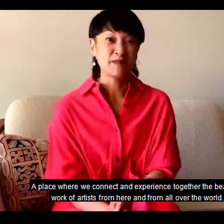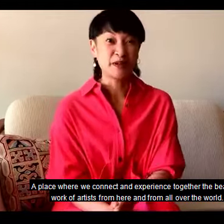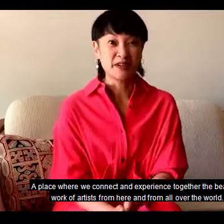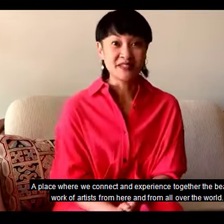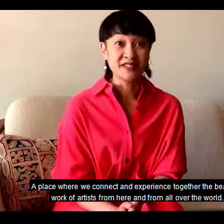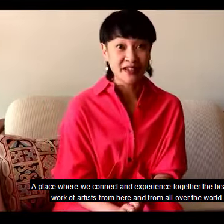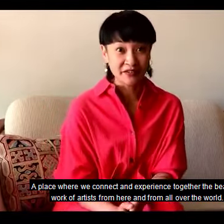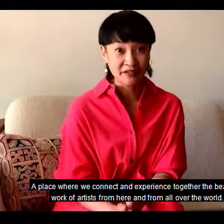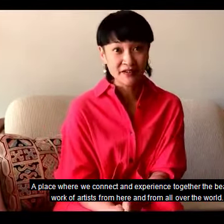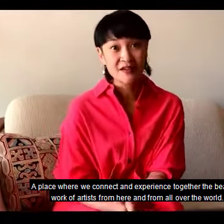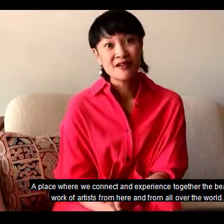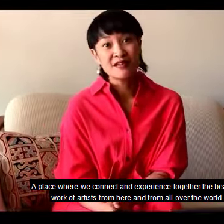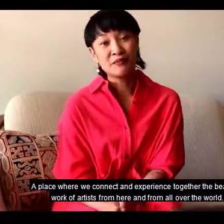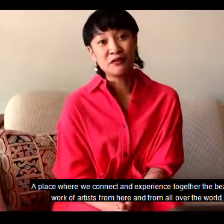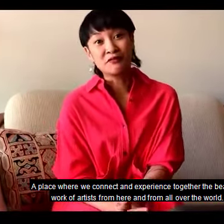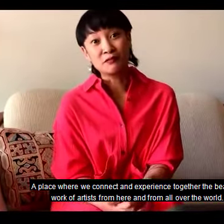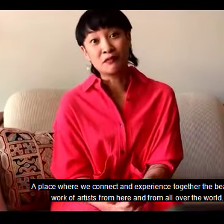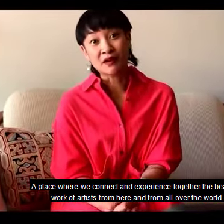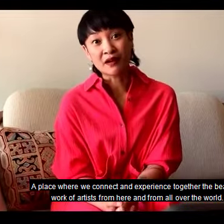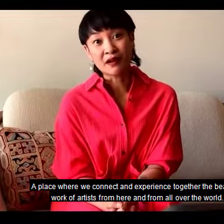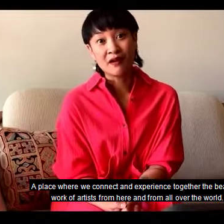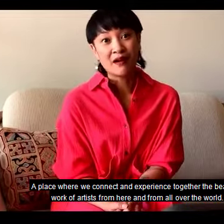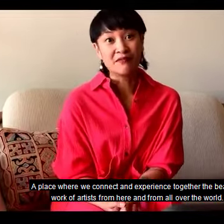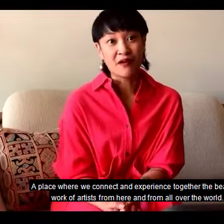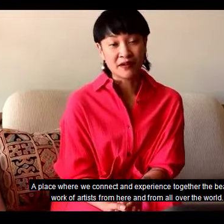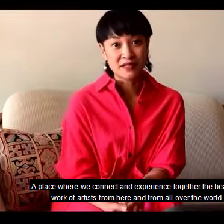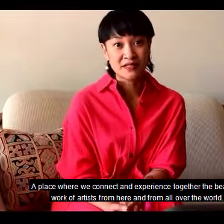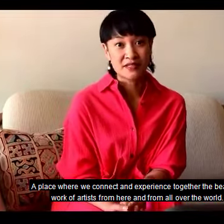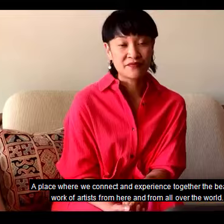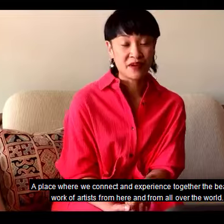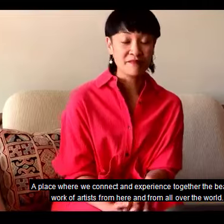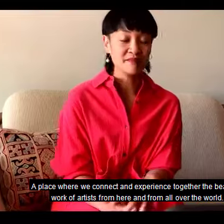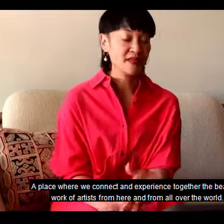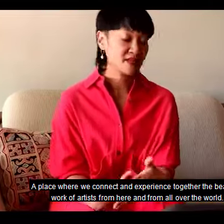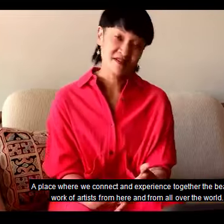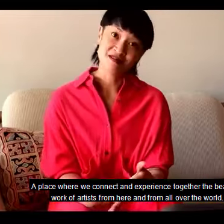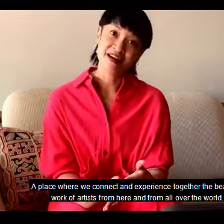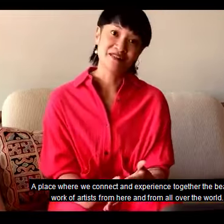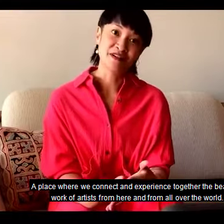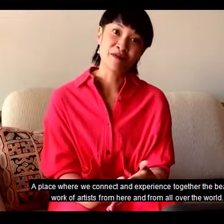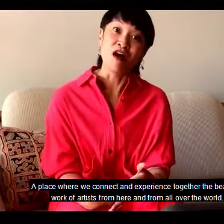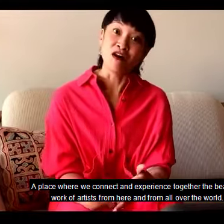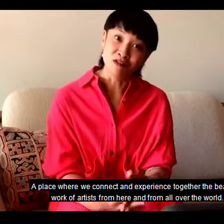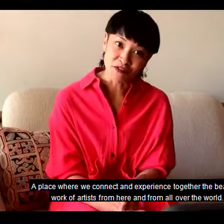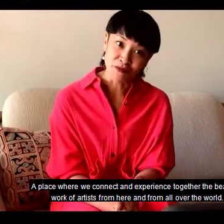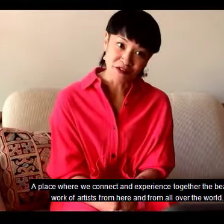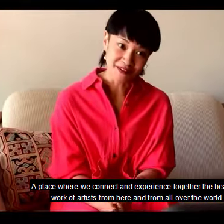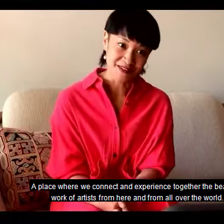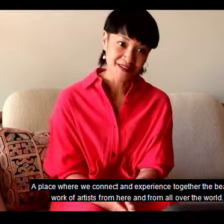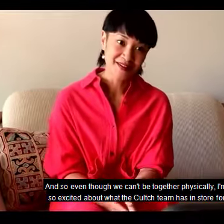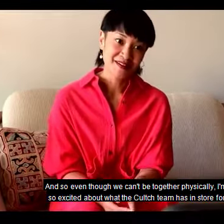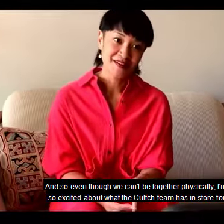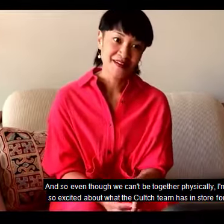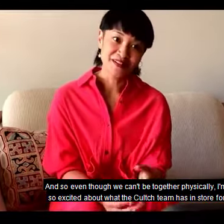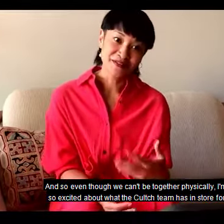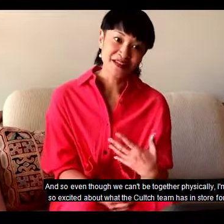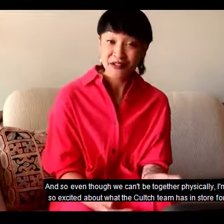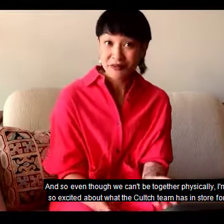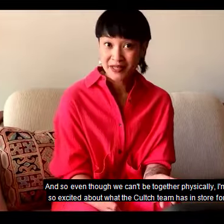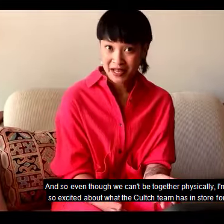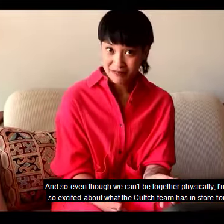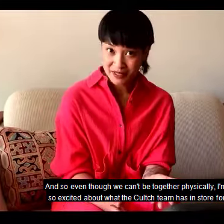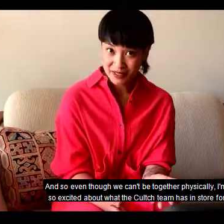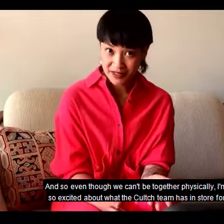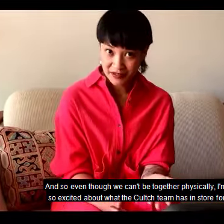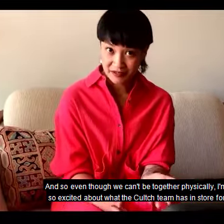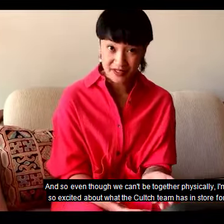we experience together the beautiful work of artists from here and from all over the world. And so even